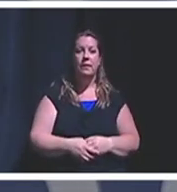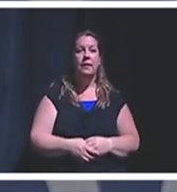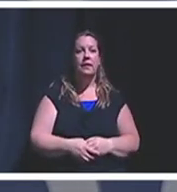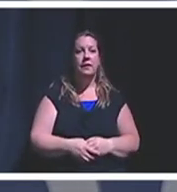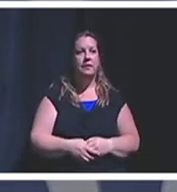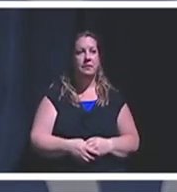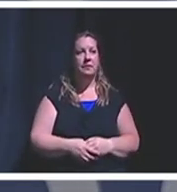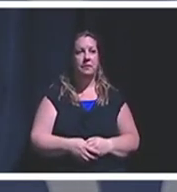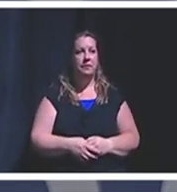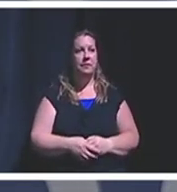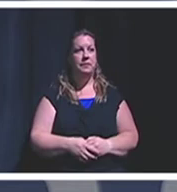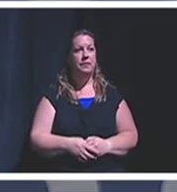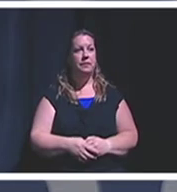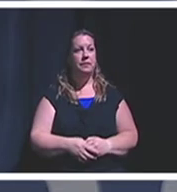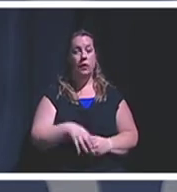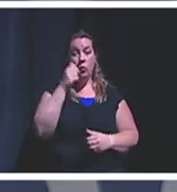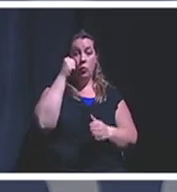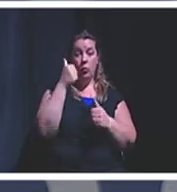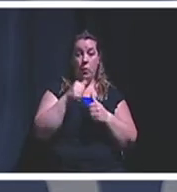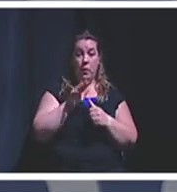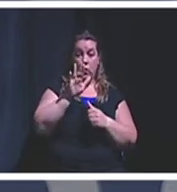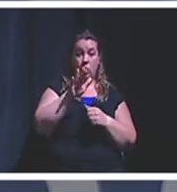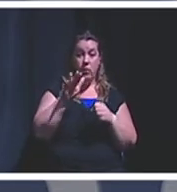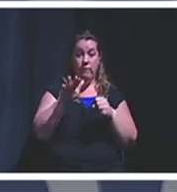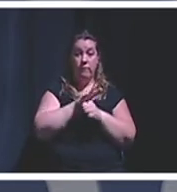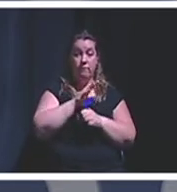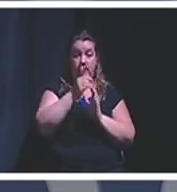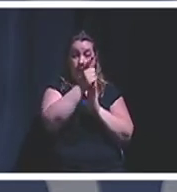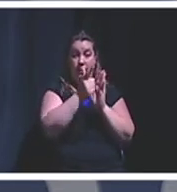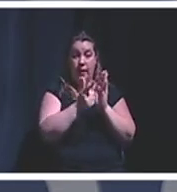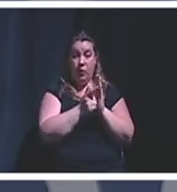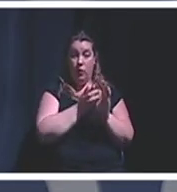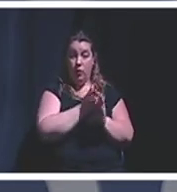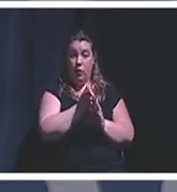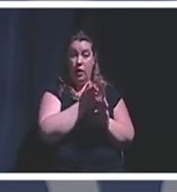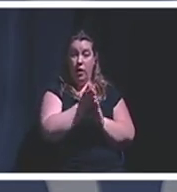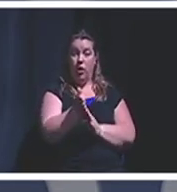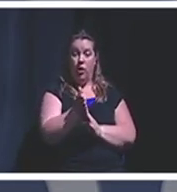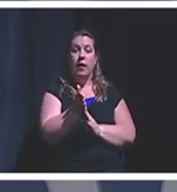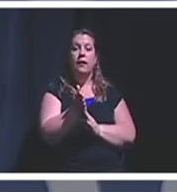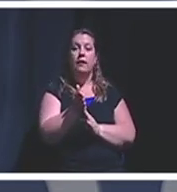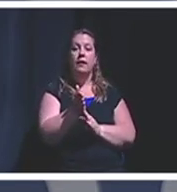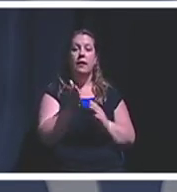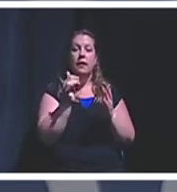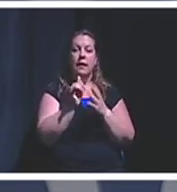fulfilled legal career is a journey and not a sprint.